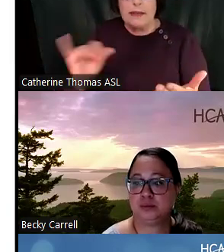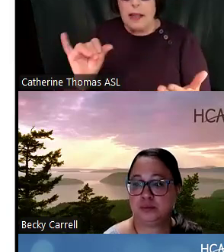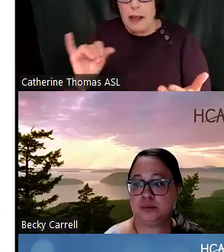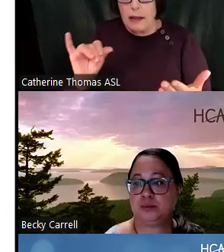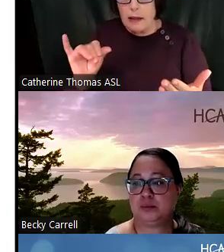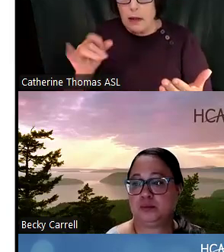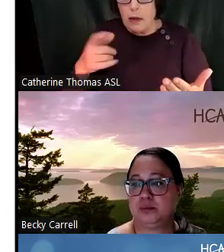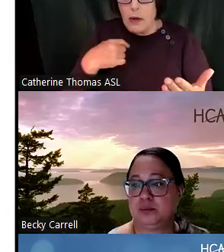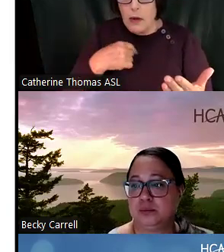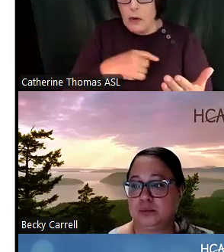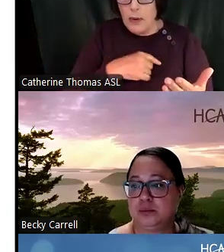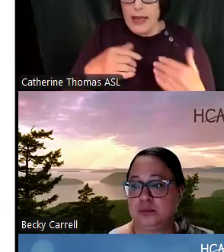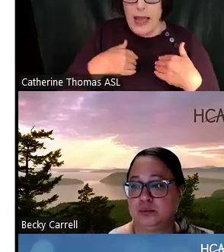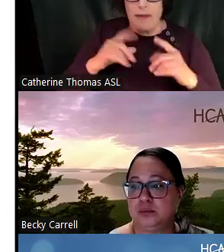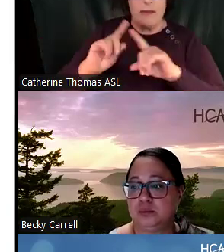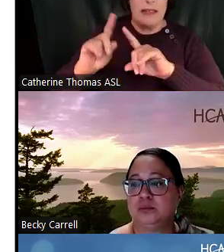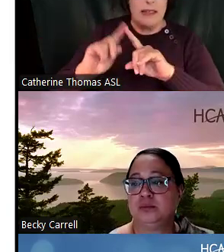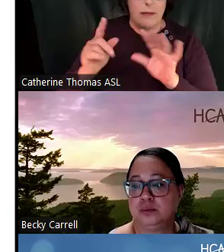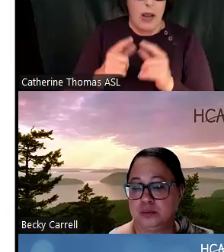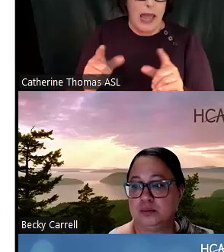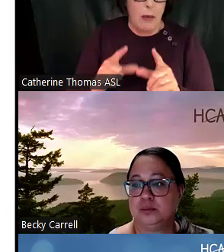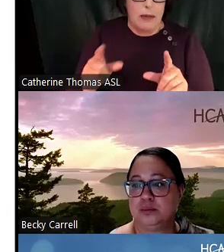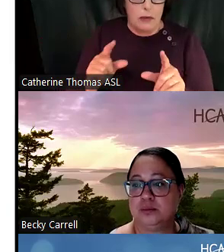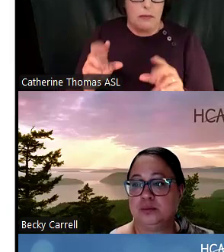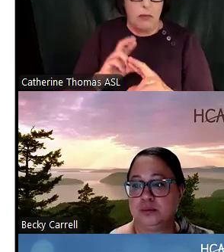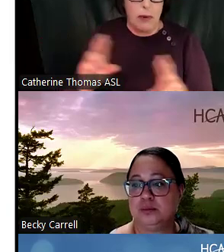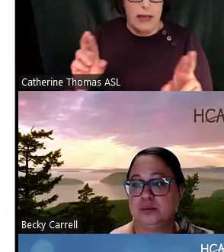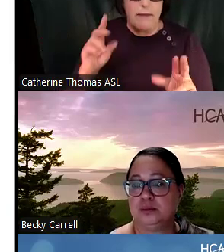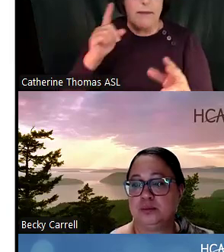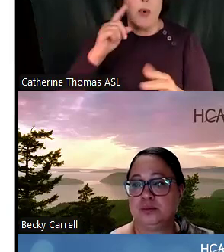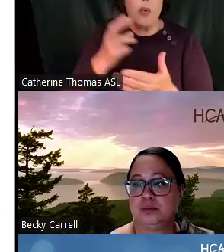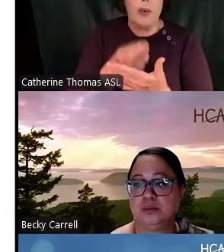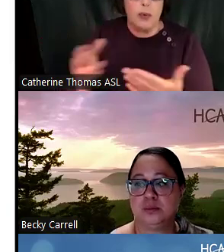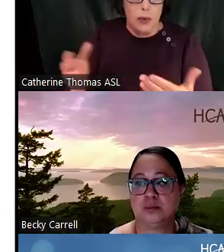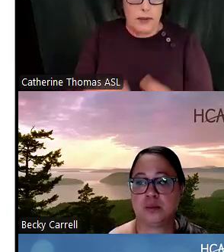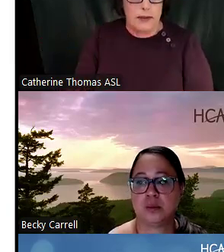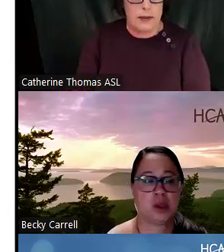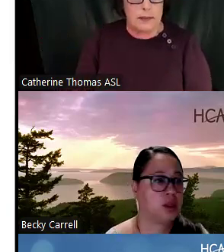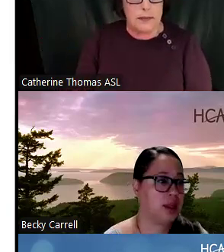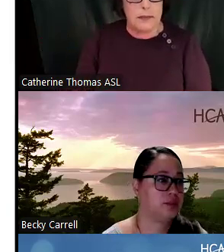we have in different languages, so as resources. So